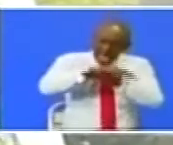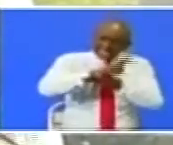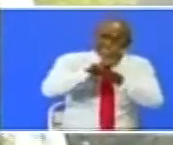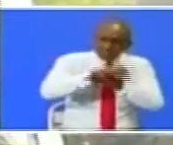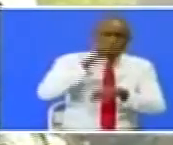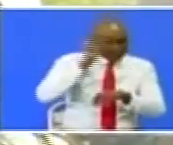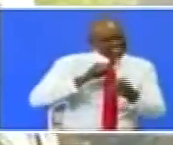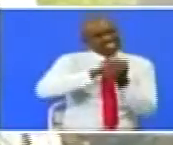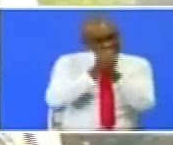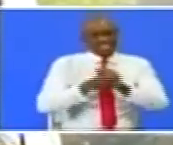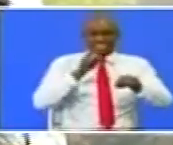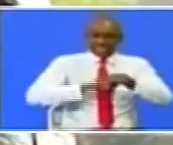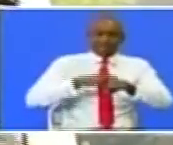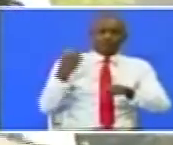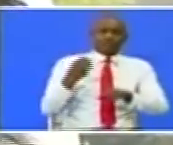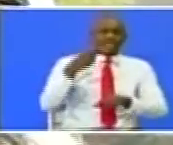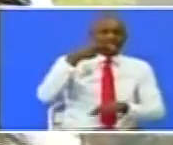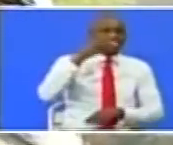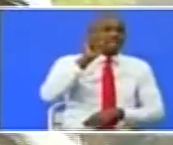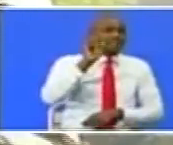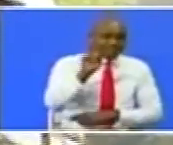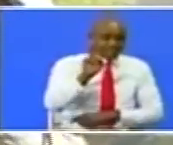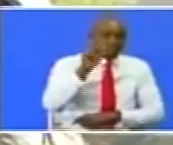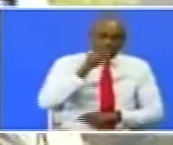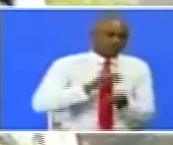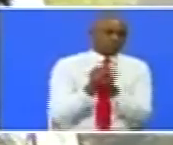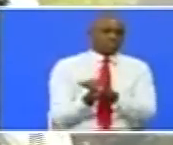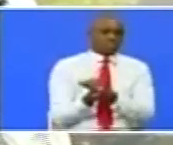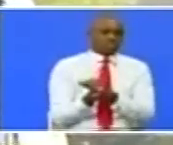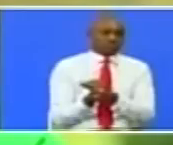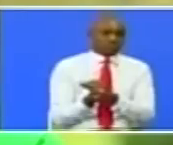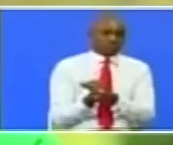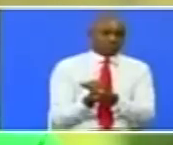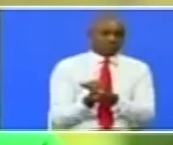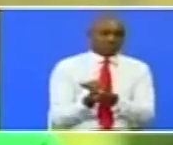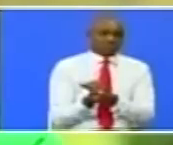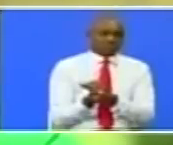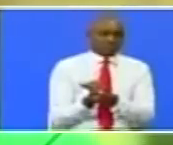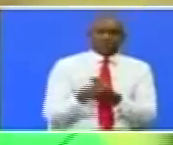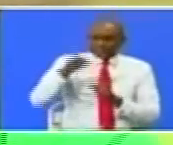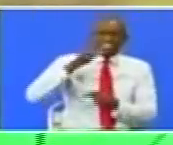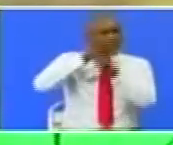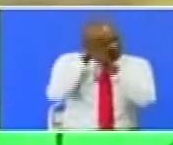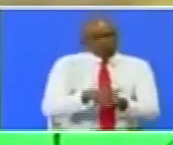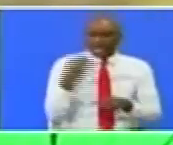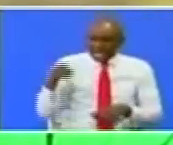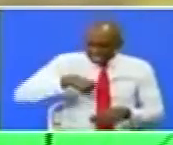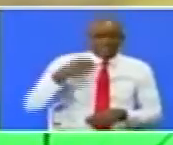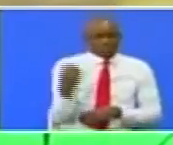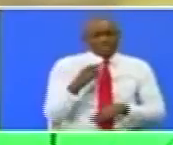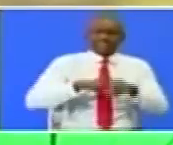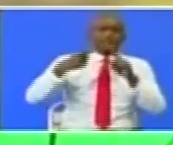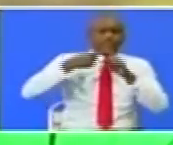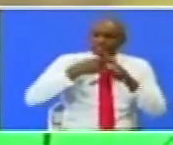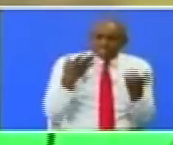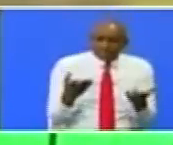especially towards children living with HIV and AIDS, will change positively. Not to discriminate us children living positively,